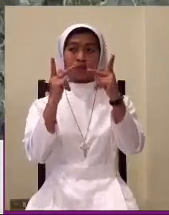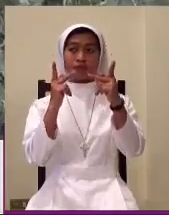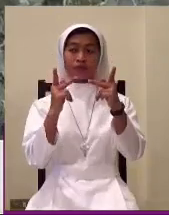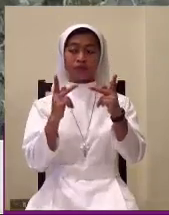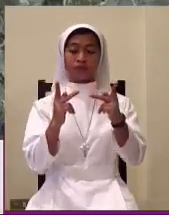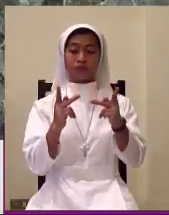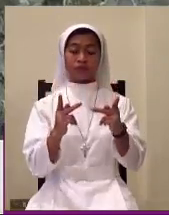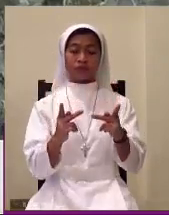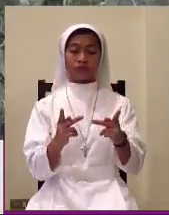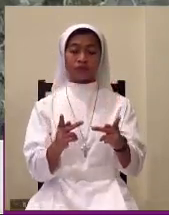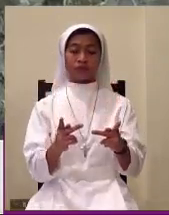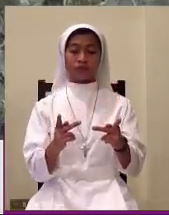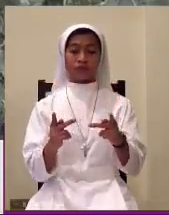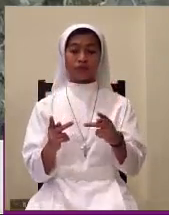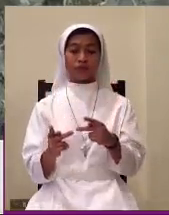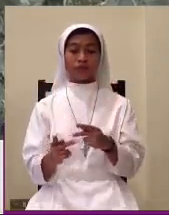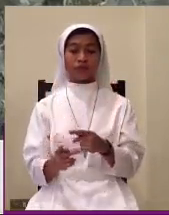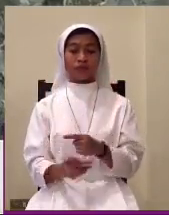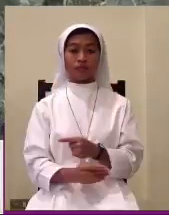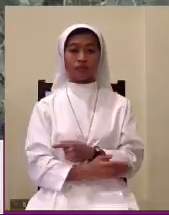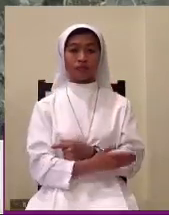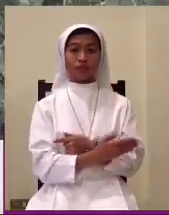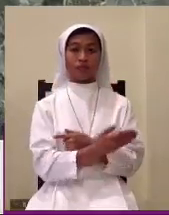ipinamamareta niya mo